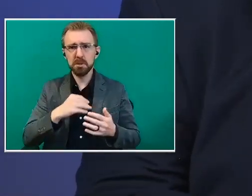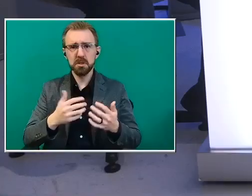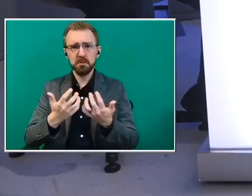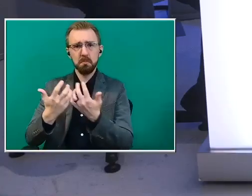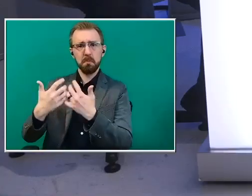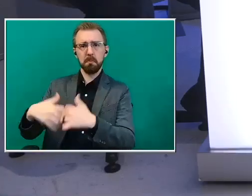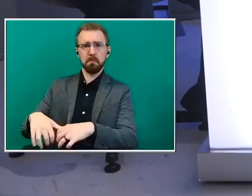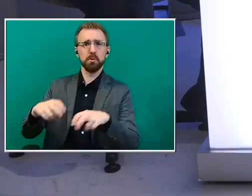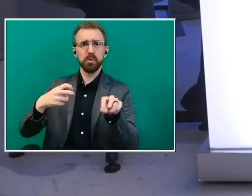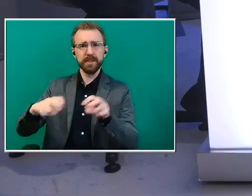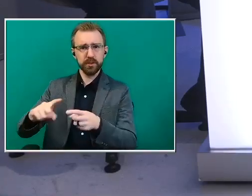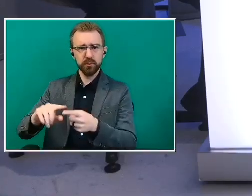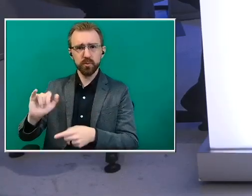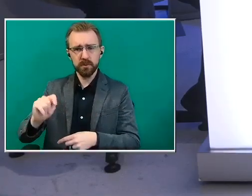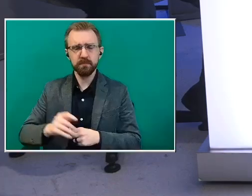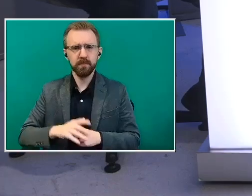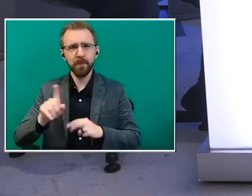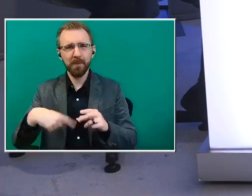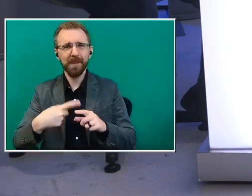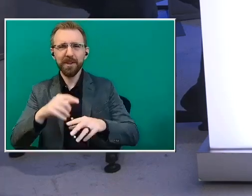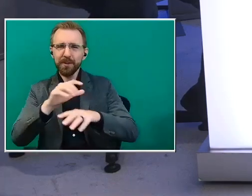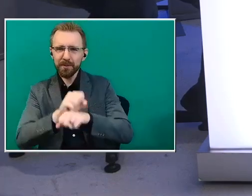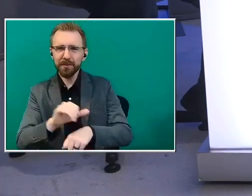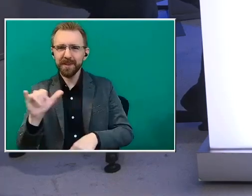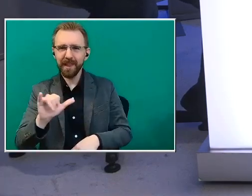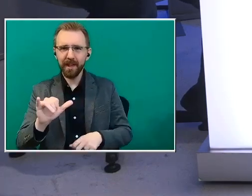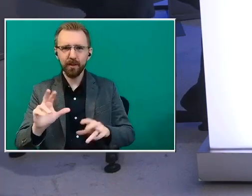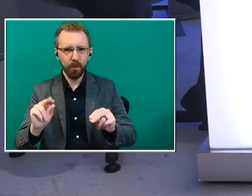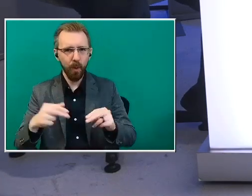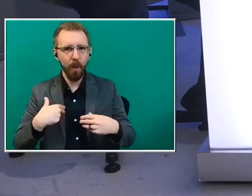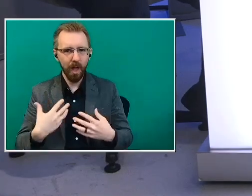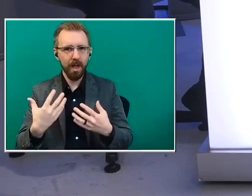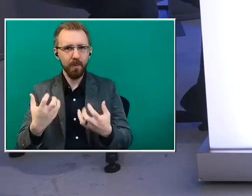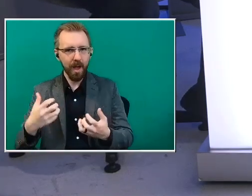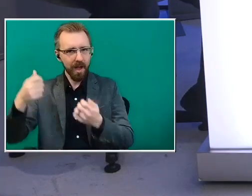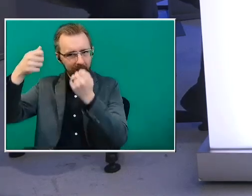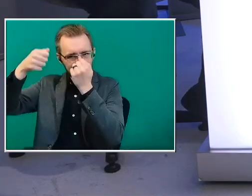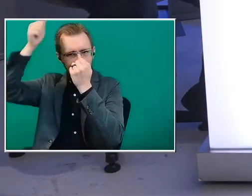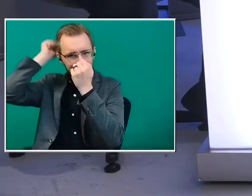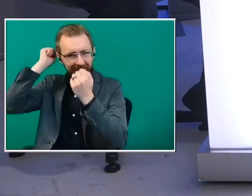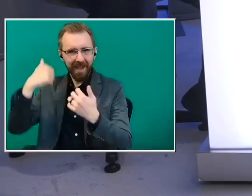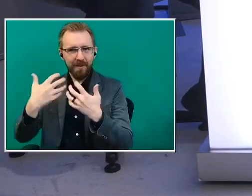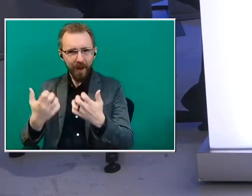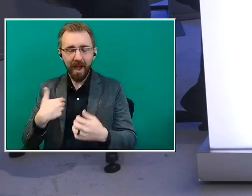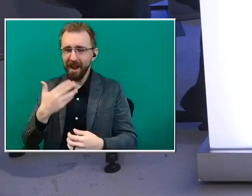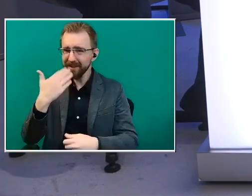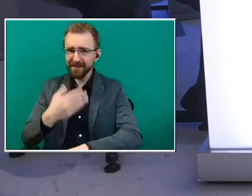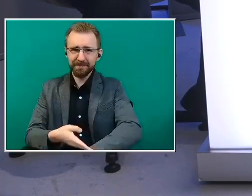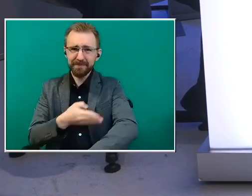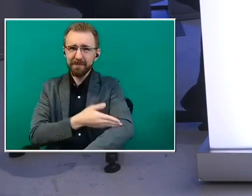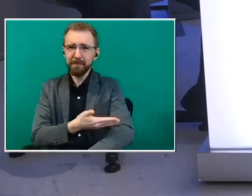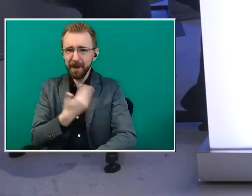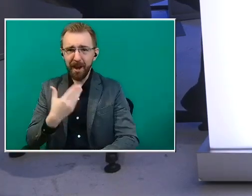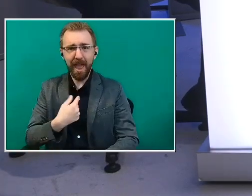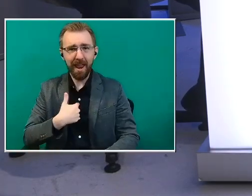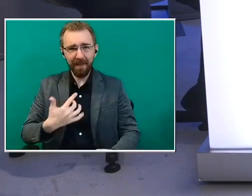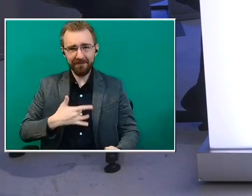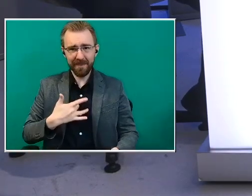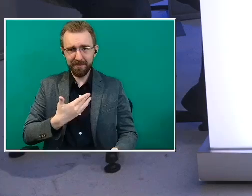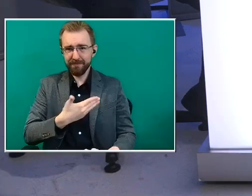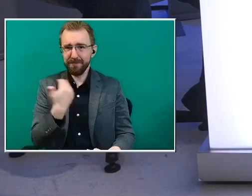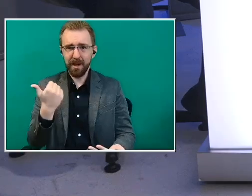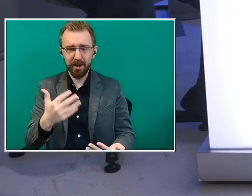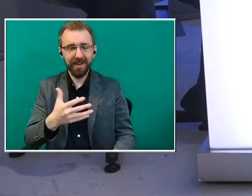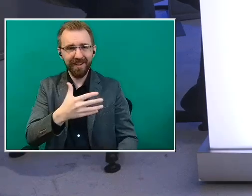used to it, it's kind of like, no, I want to put my CPAP on. I sleep better, and I feel better, and in